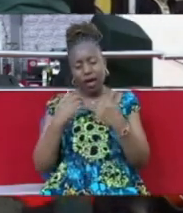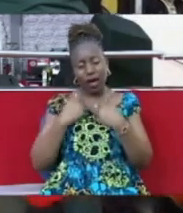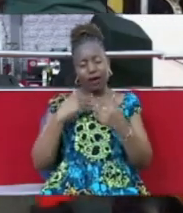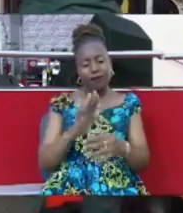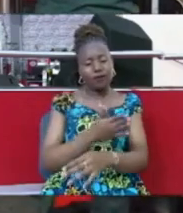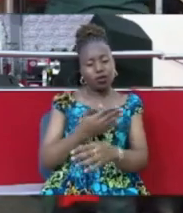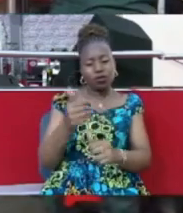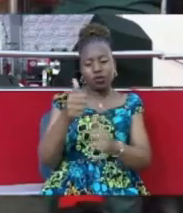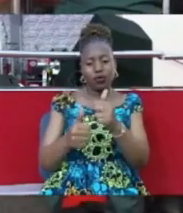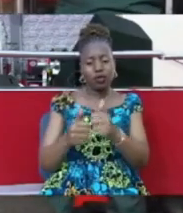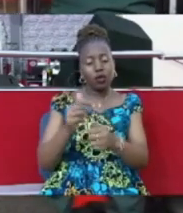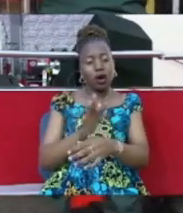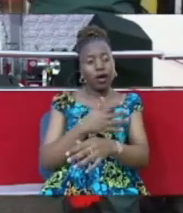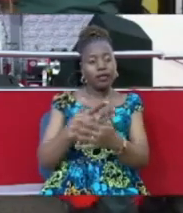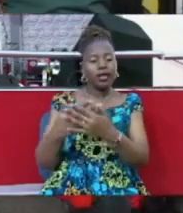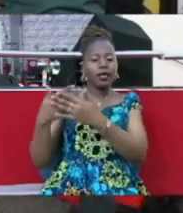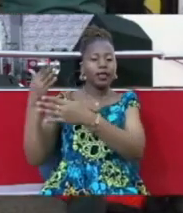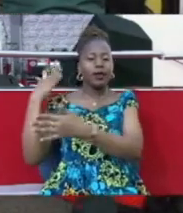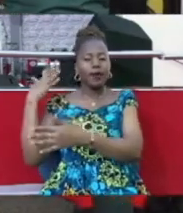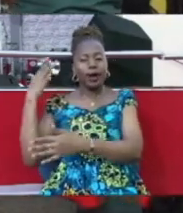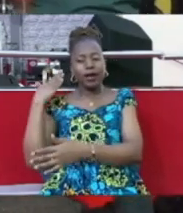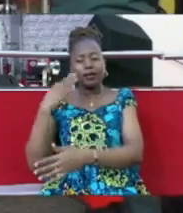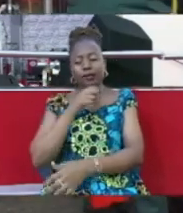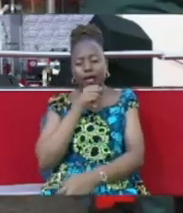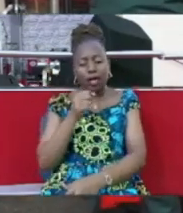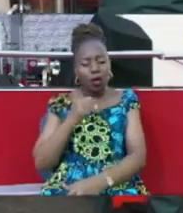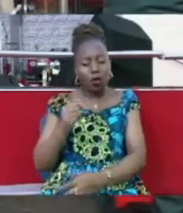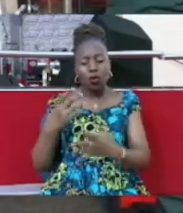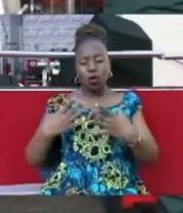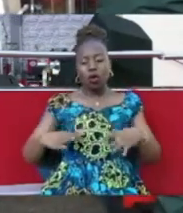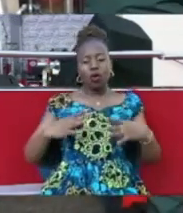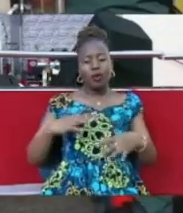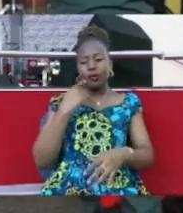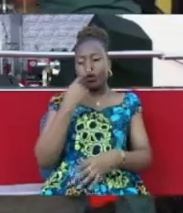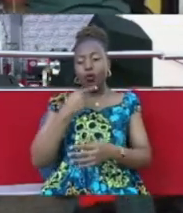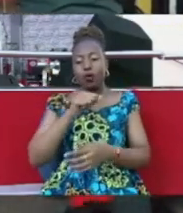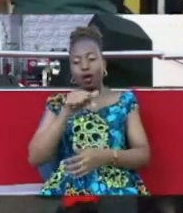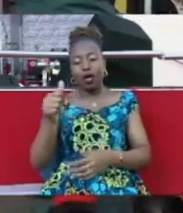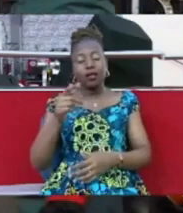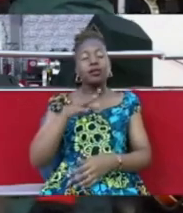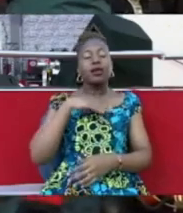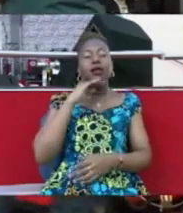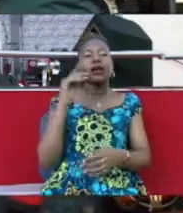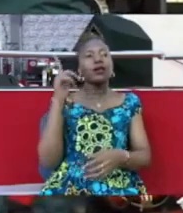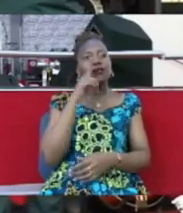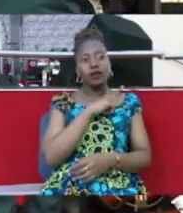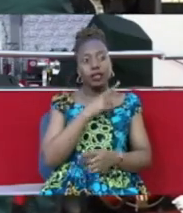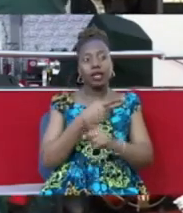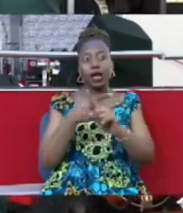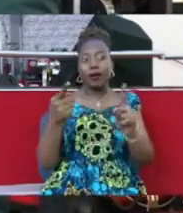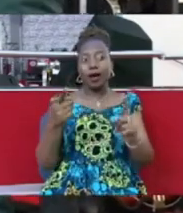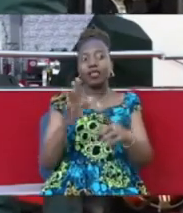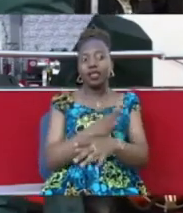in olden days by old people. Some of them have already gone to be with the Lord, yet they are still very powerful even today.